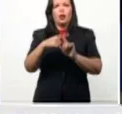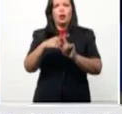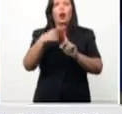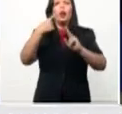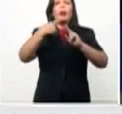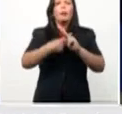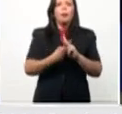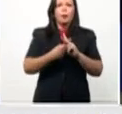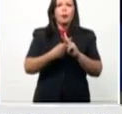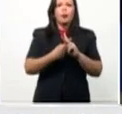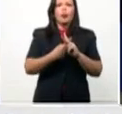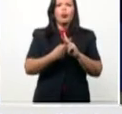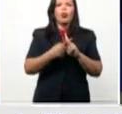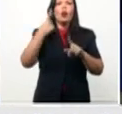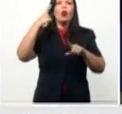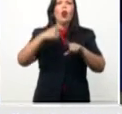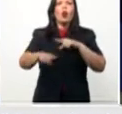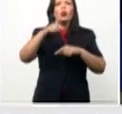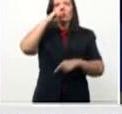well.